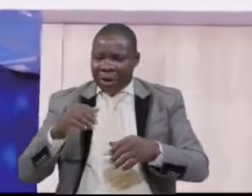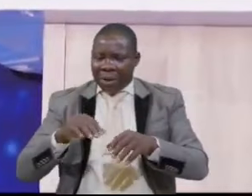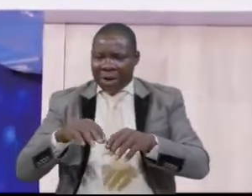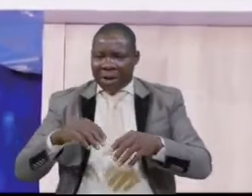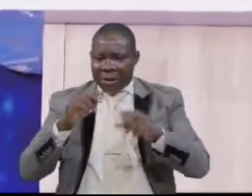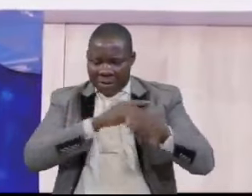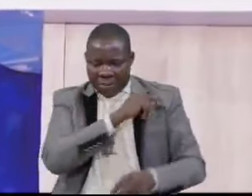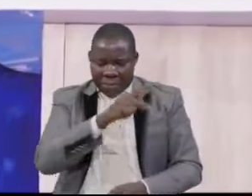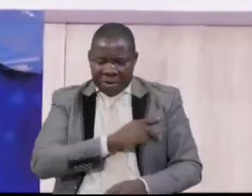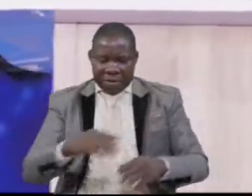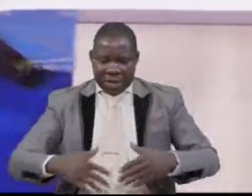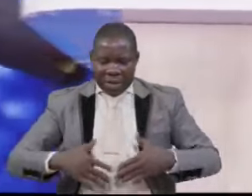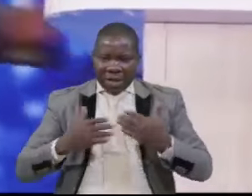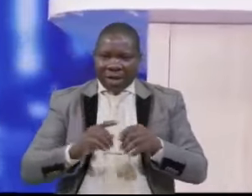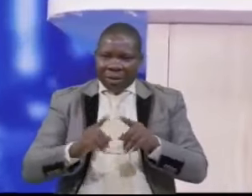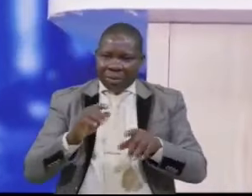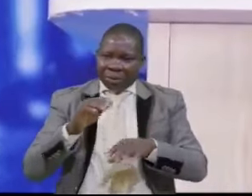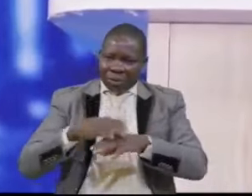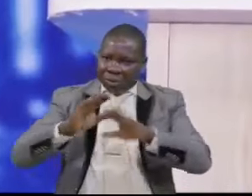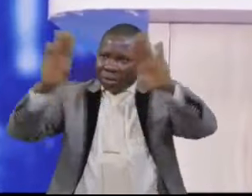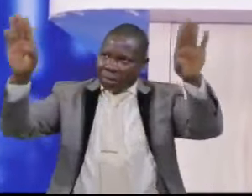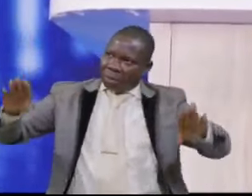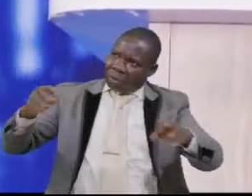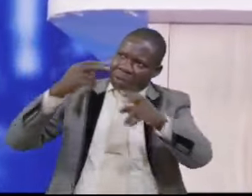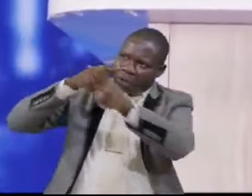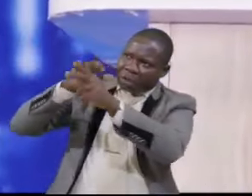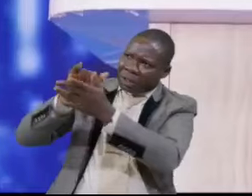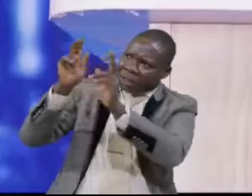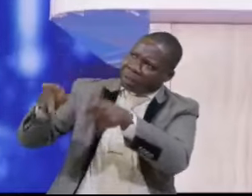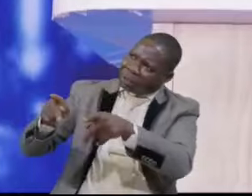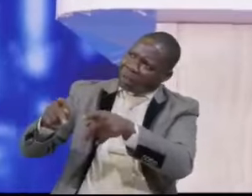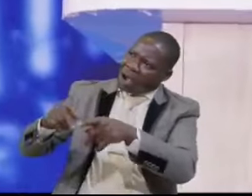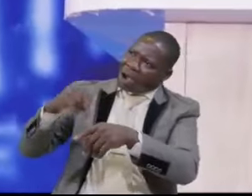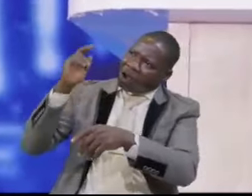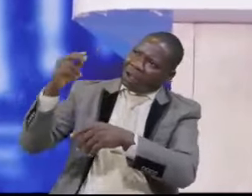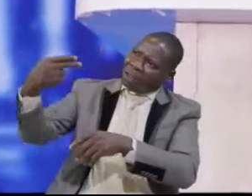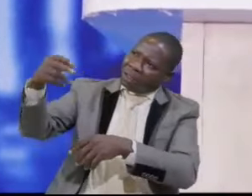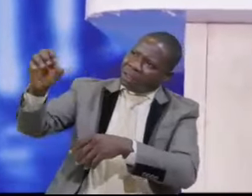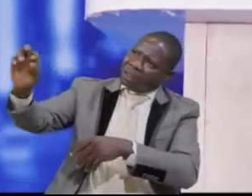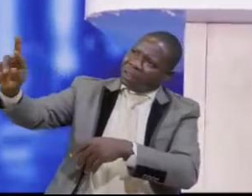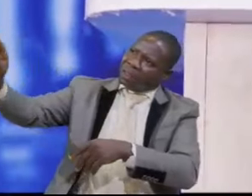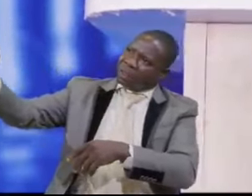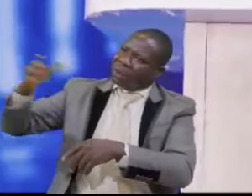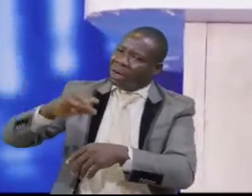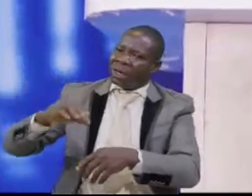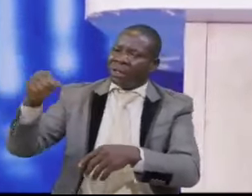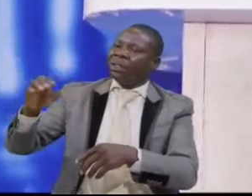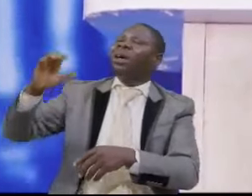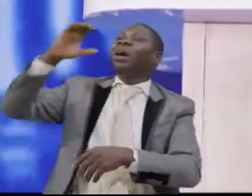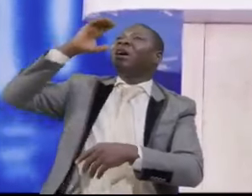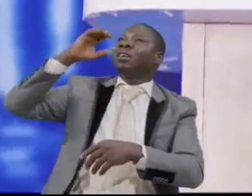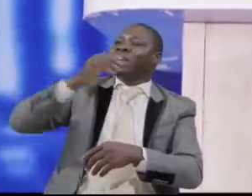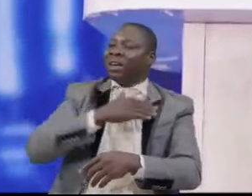fellow, this one is a hero, and then he holds a bottle of drink, and then they write there,